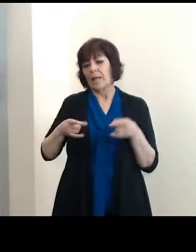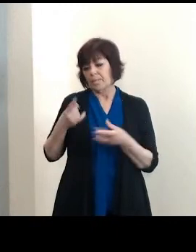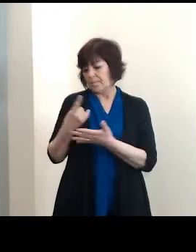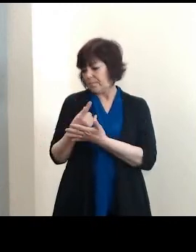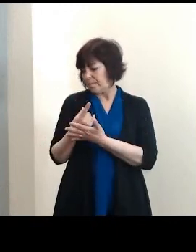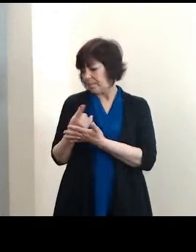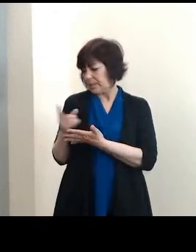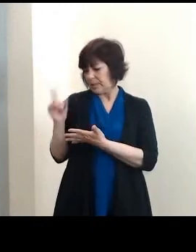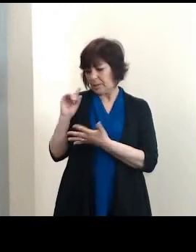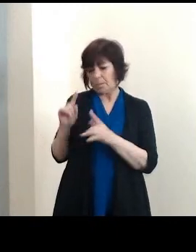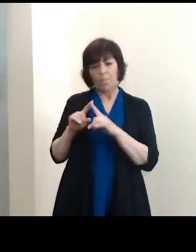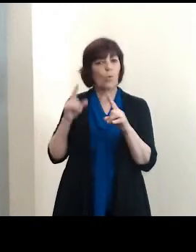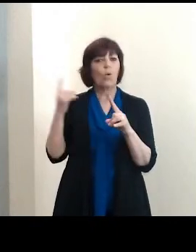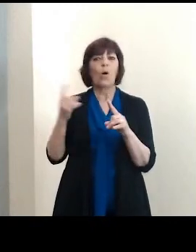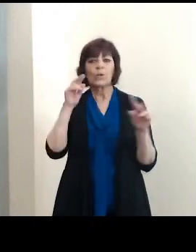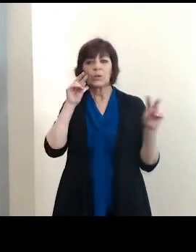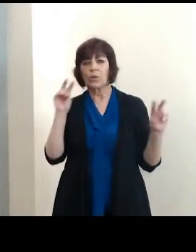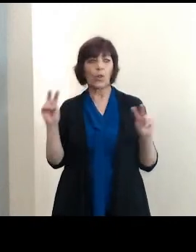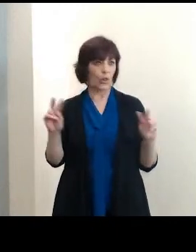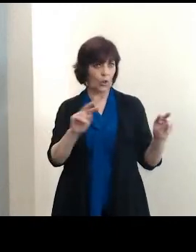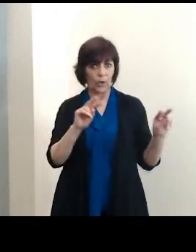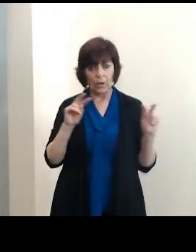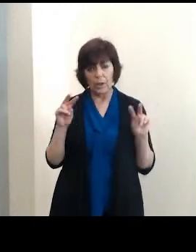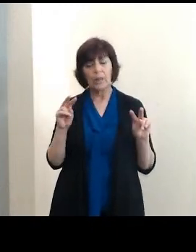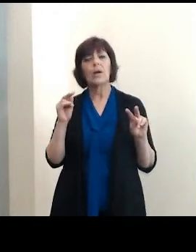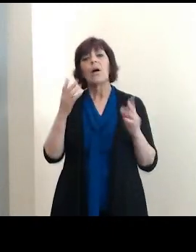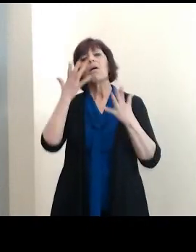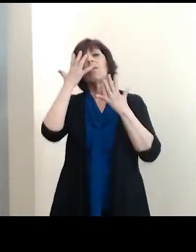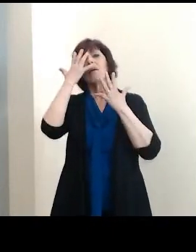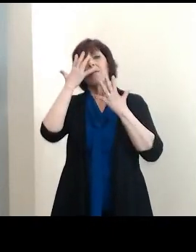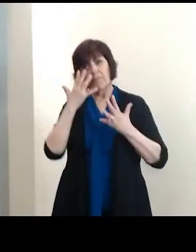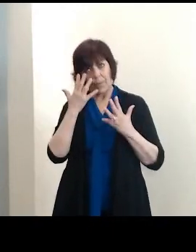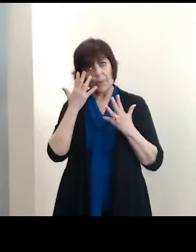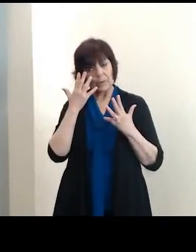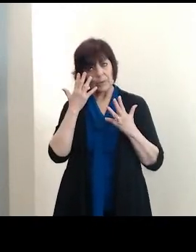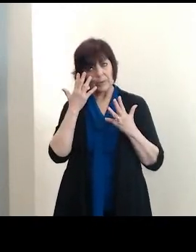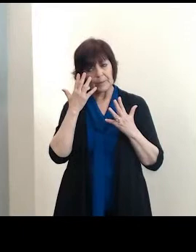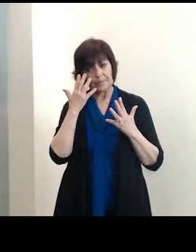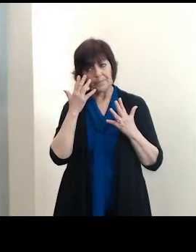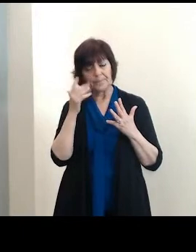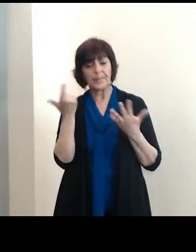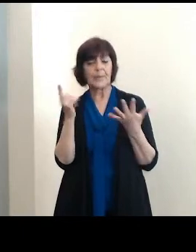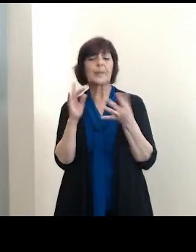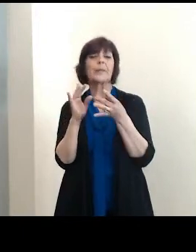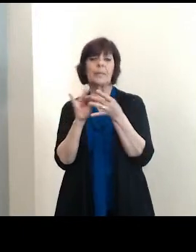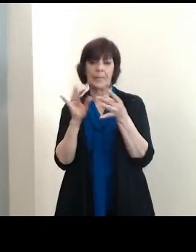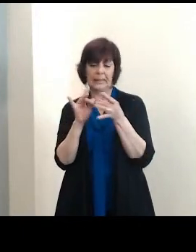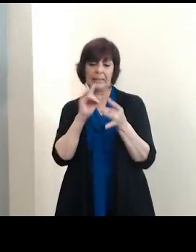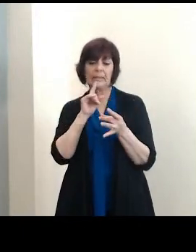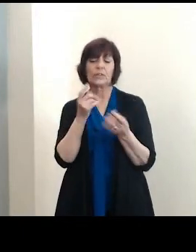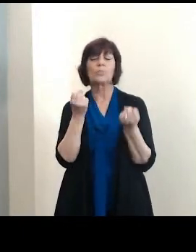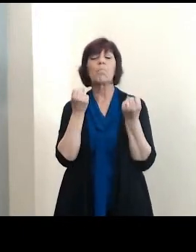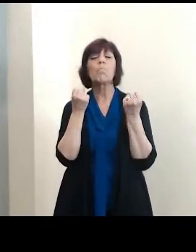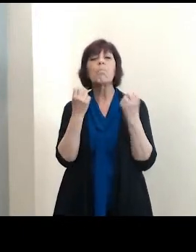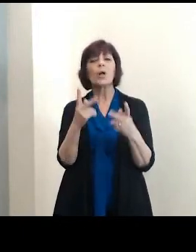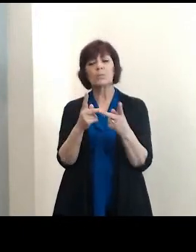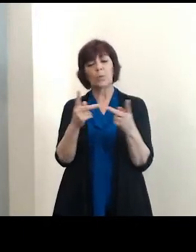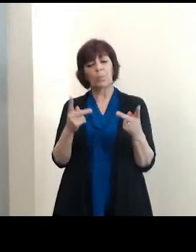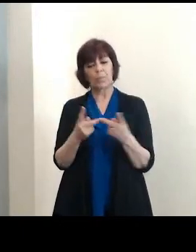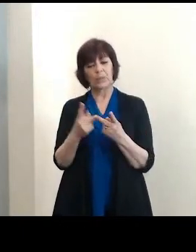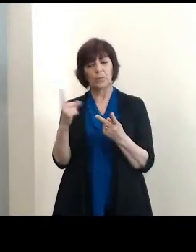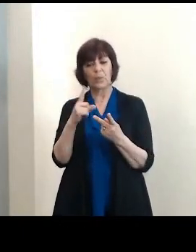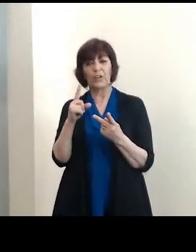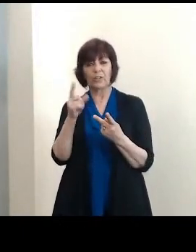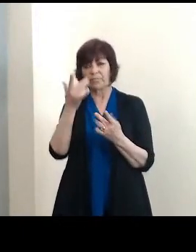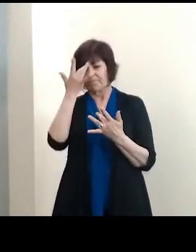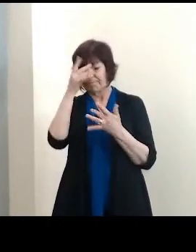However, we're always looking for that. So unfortunately, I think the take-home message is that there are multiple sources of infection for